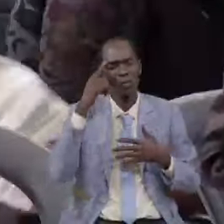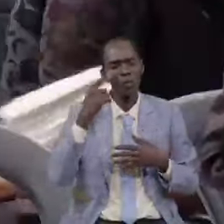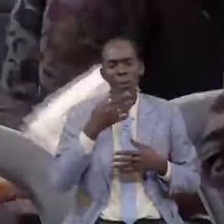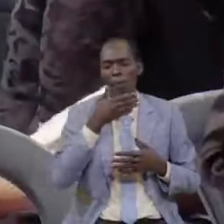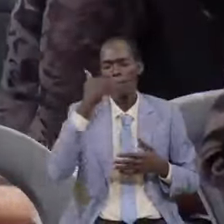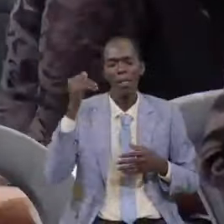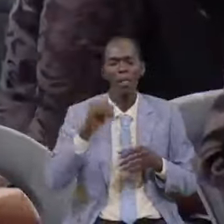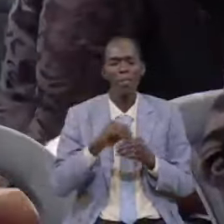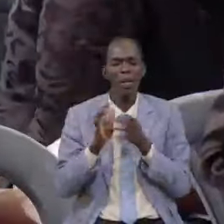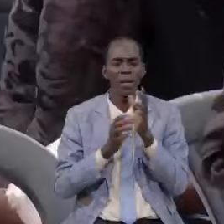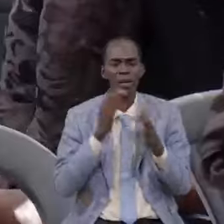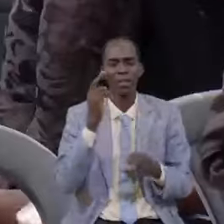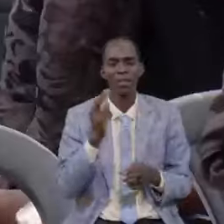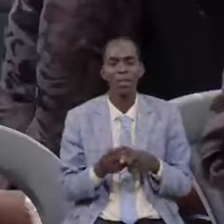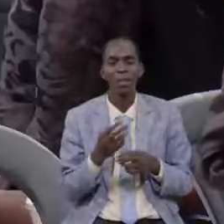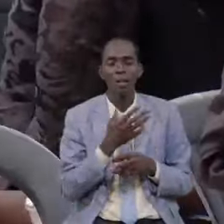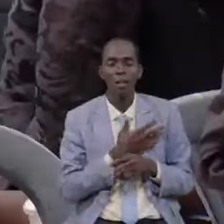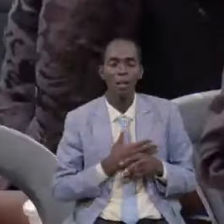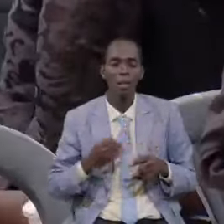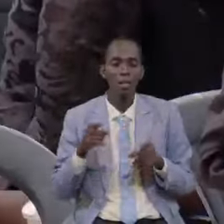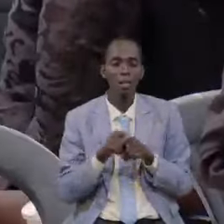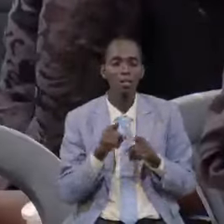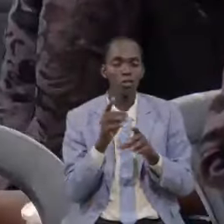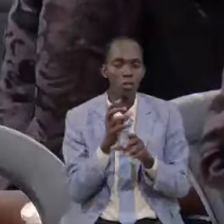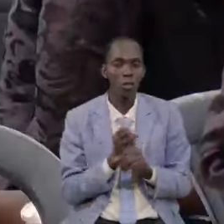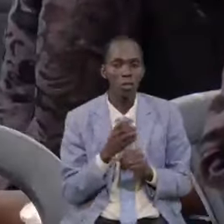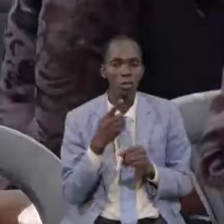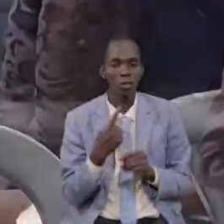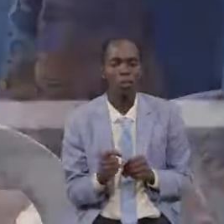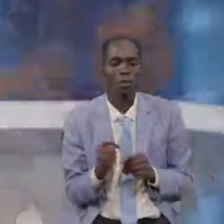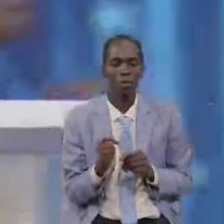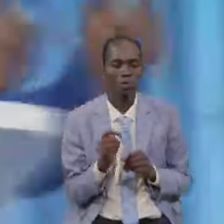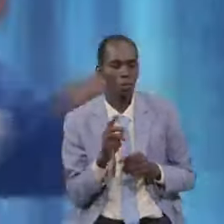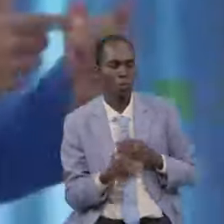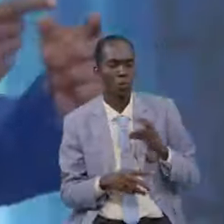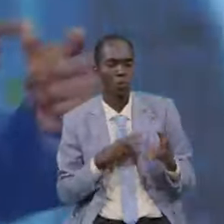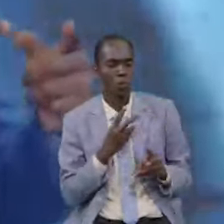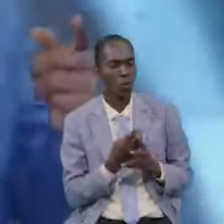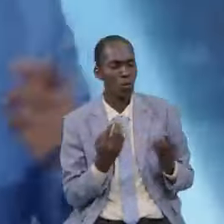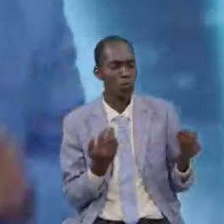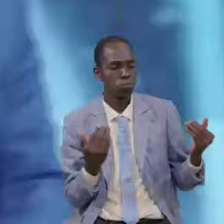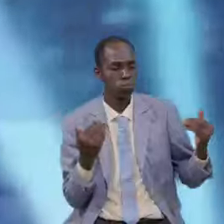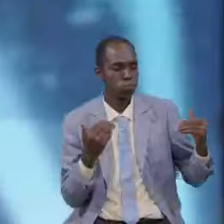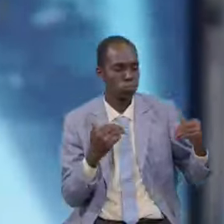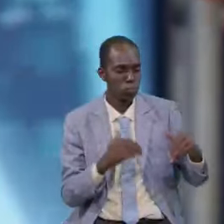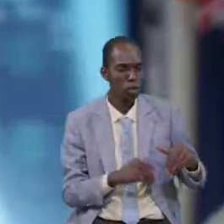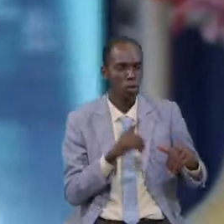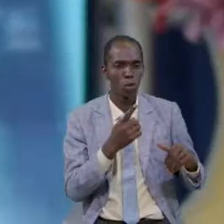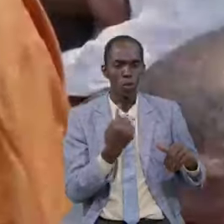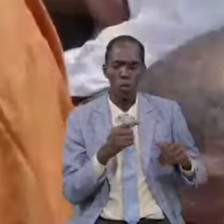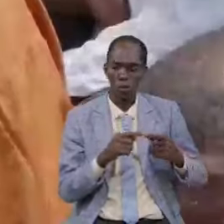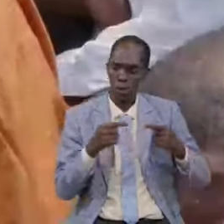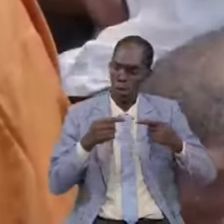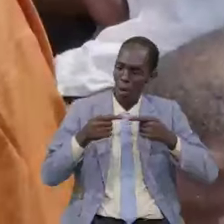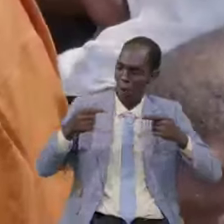the world going down the drain, you come the opposite direction, you climb up, you are climbing up